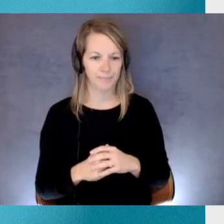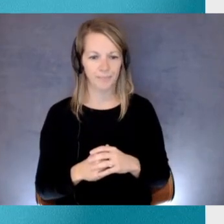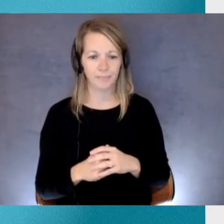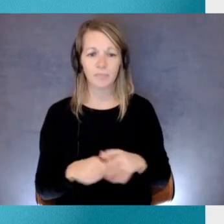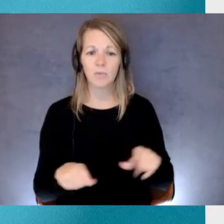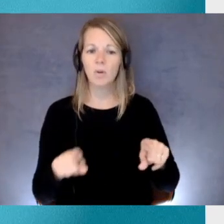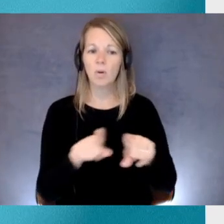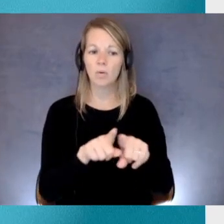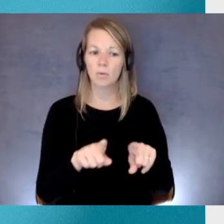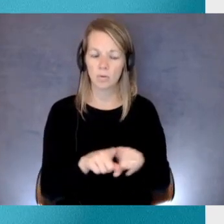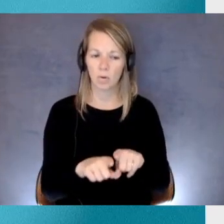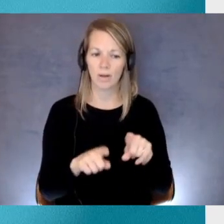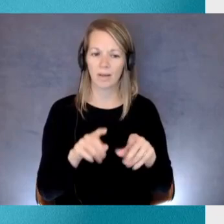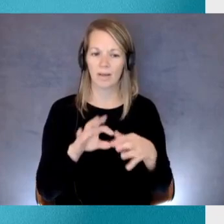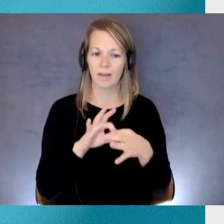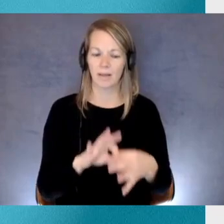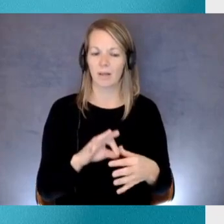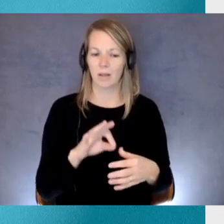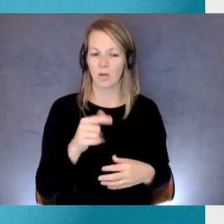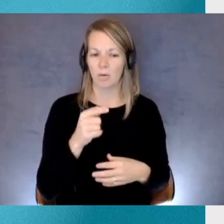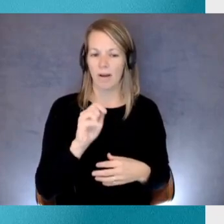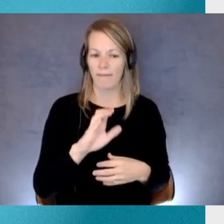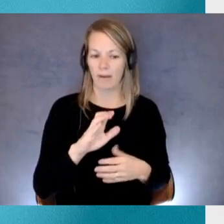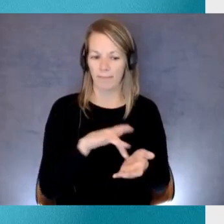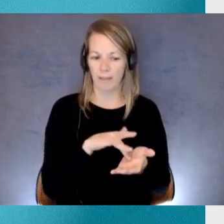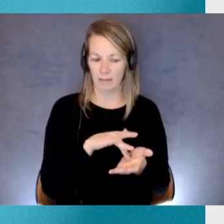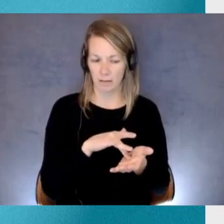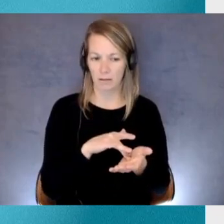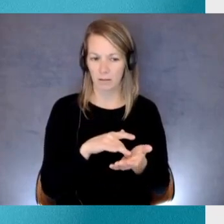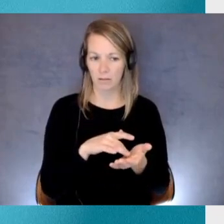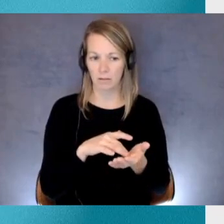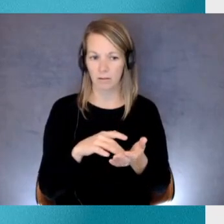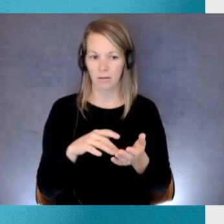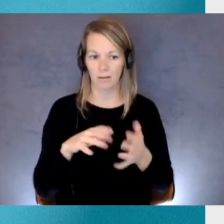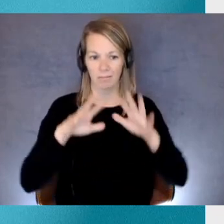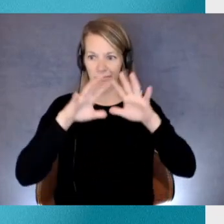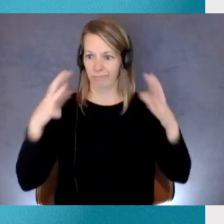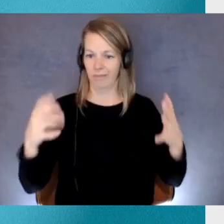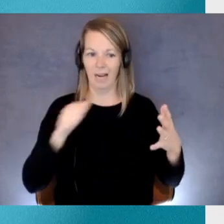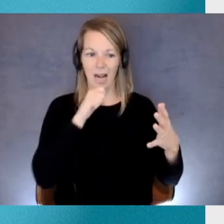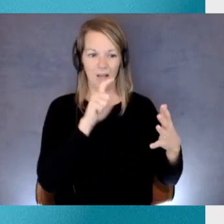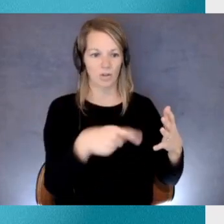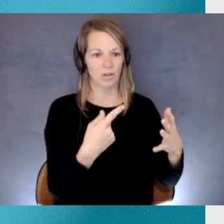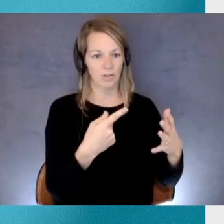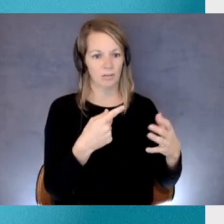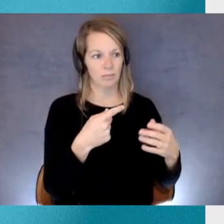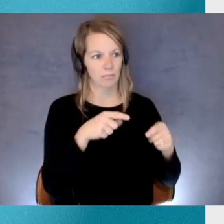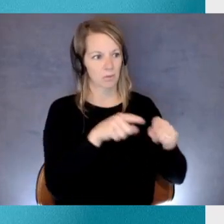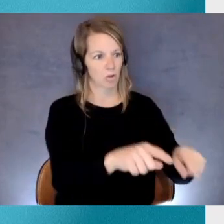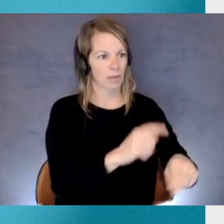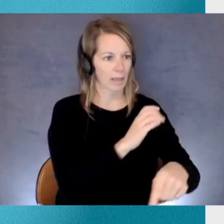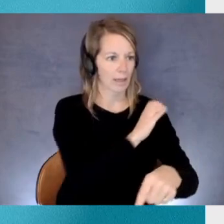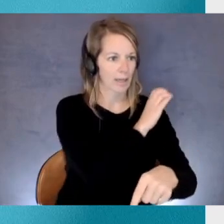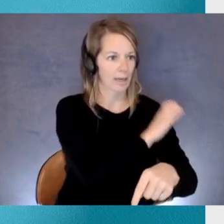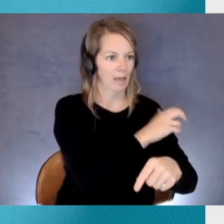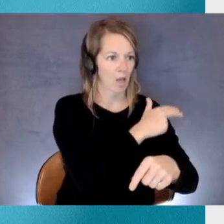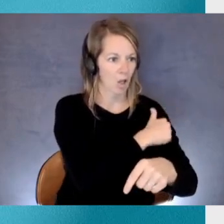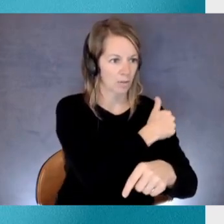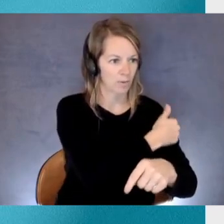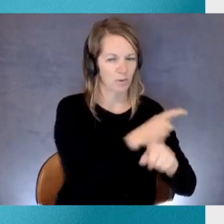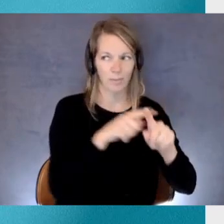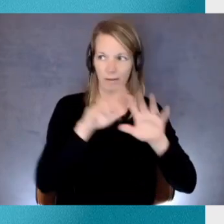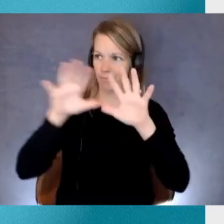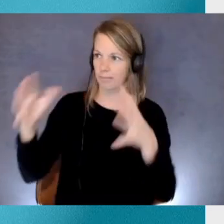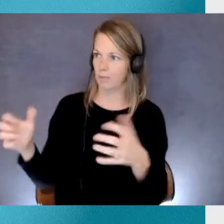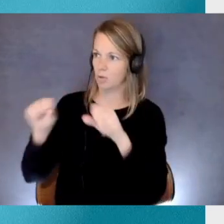also things in the graphic medicine, considered in this umbrella, things not just that in the clinic or the hospitals, but of course, things that happen in